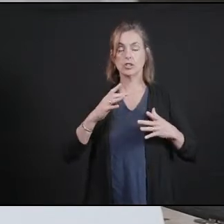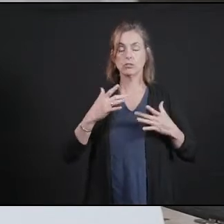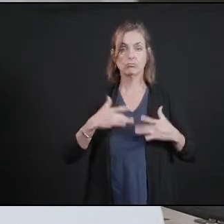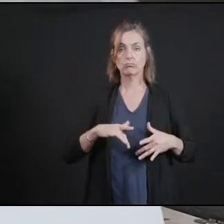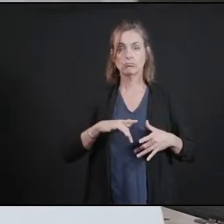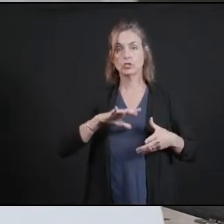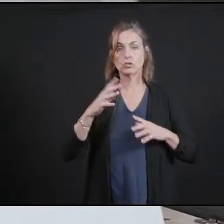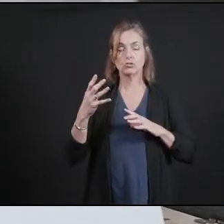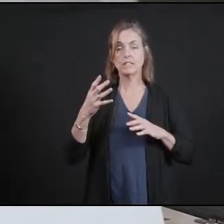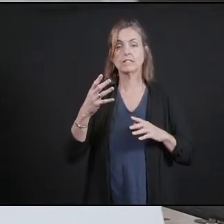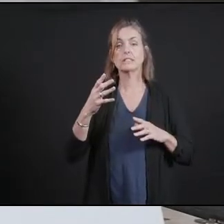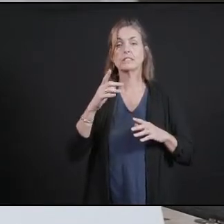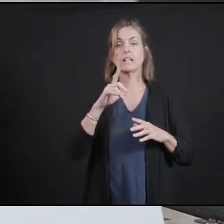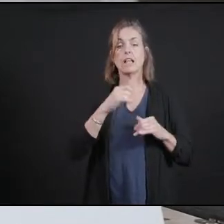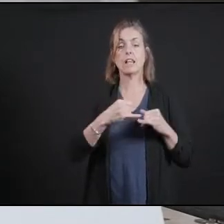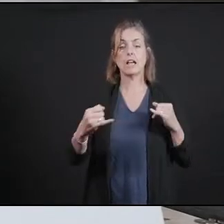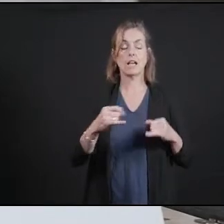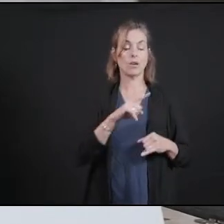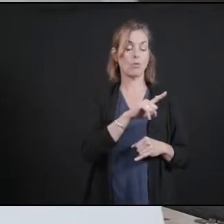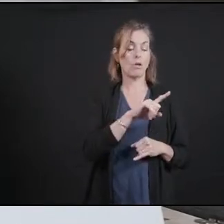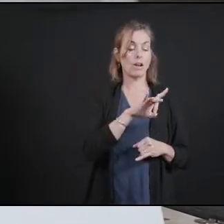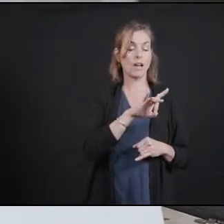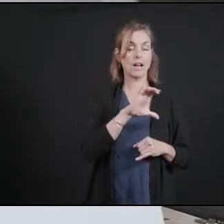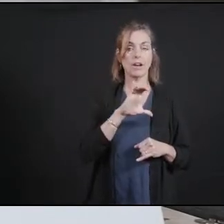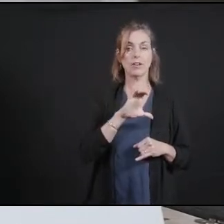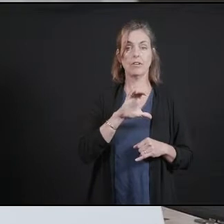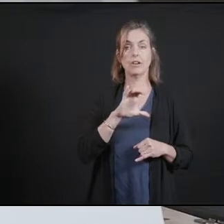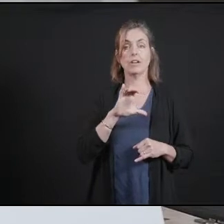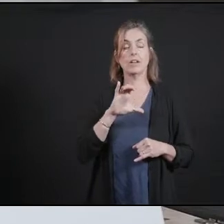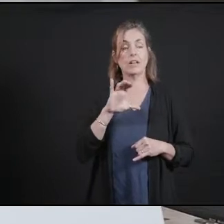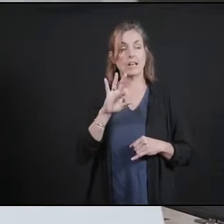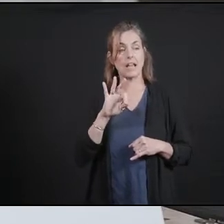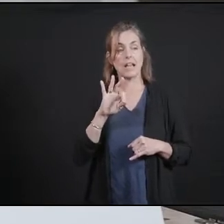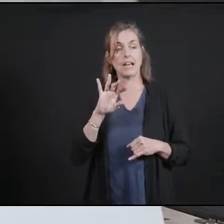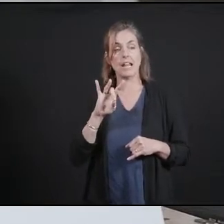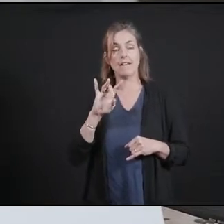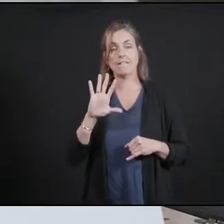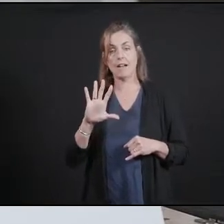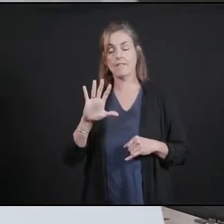1-800-950-6264. The National Suicide Prevention Lifeline,